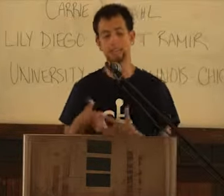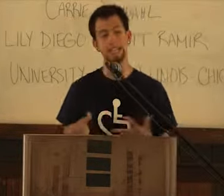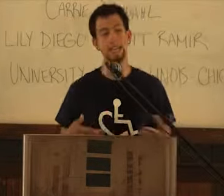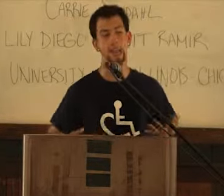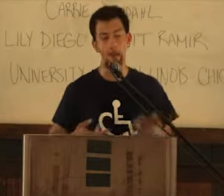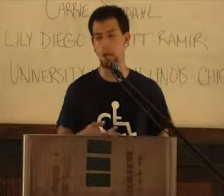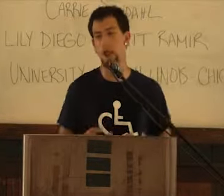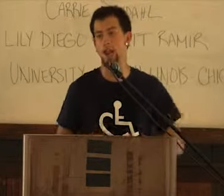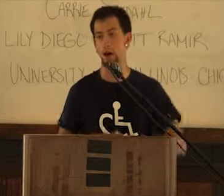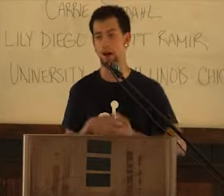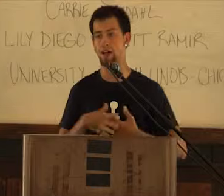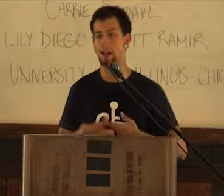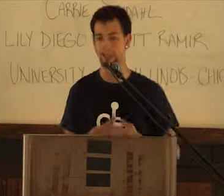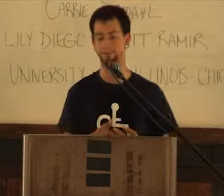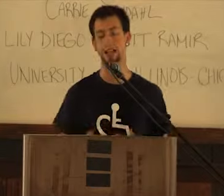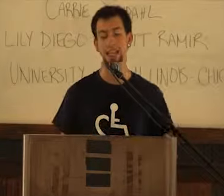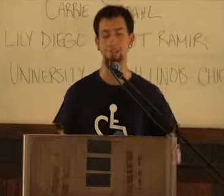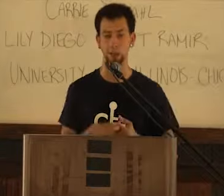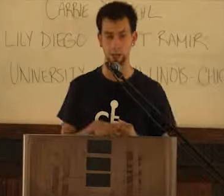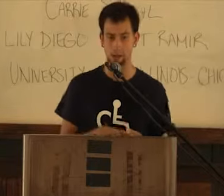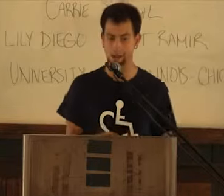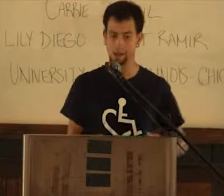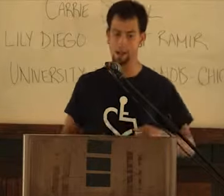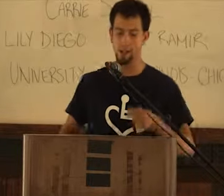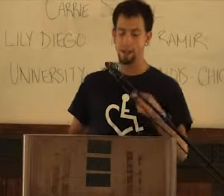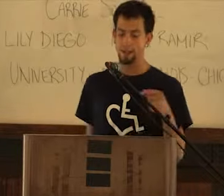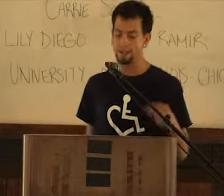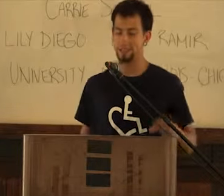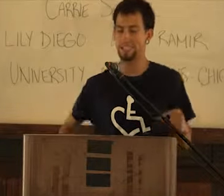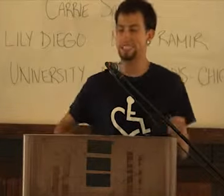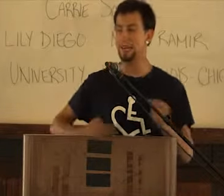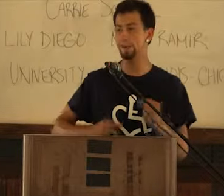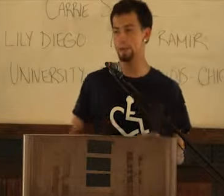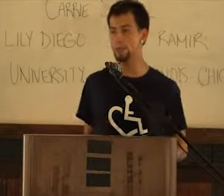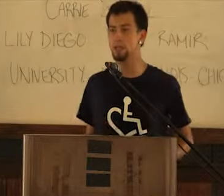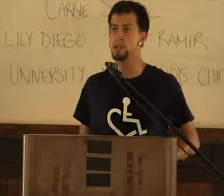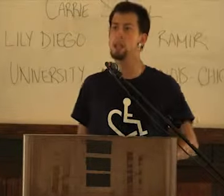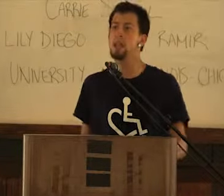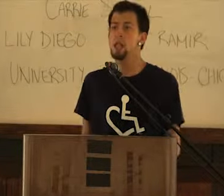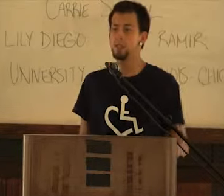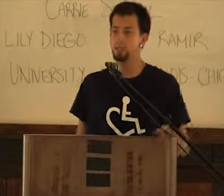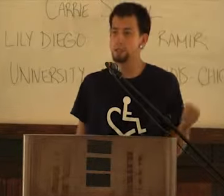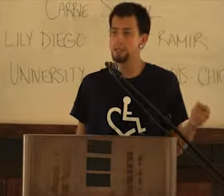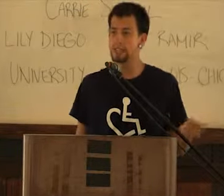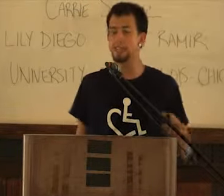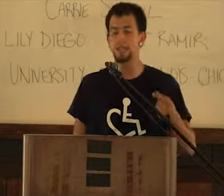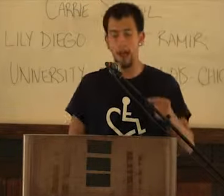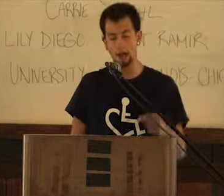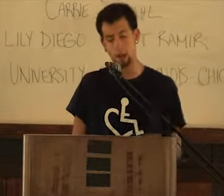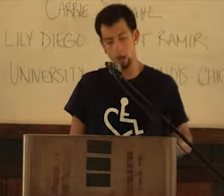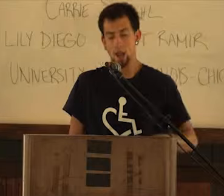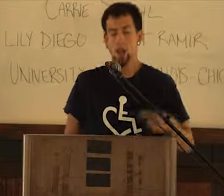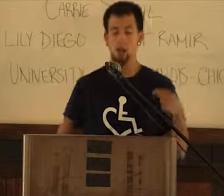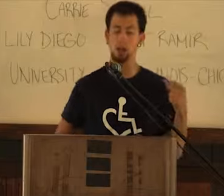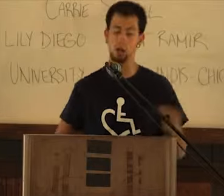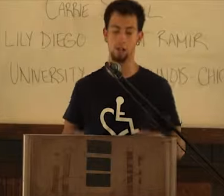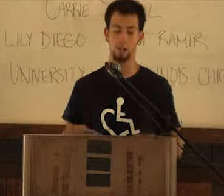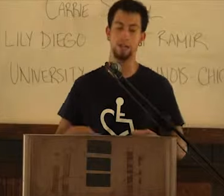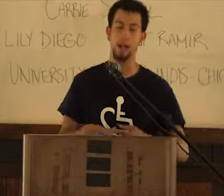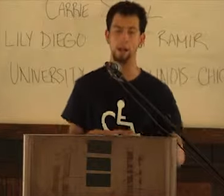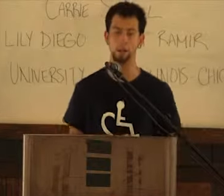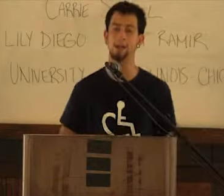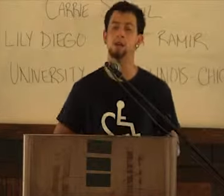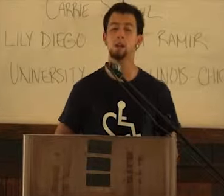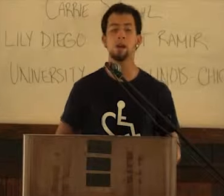The worst thing the doctor can call an expecting mother. Disabled. The worst thing the doctor can call